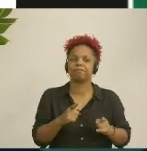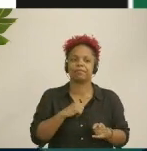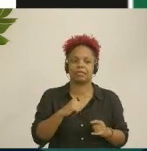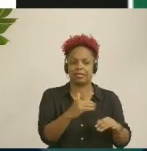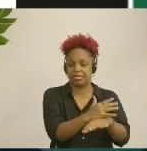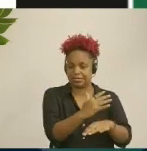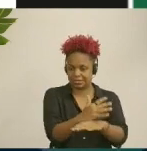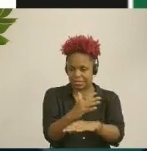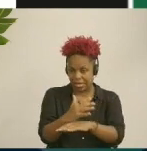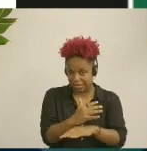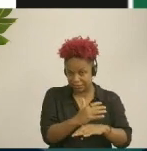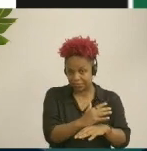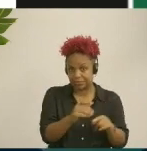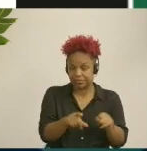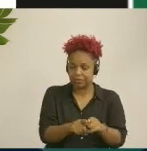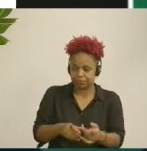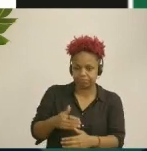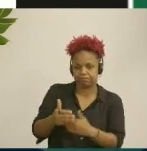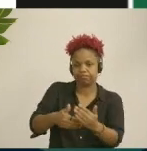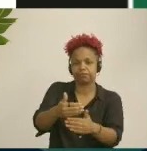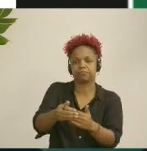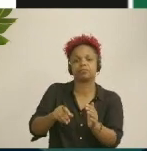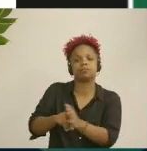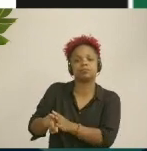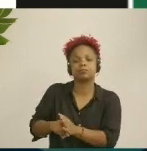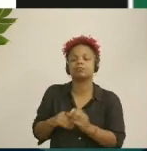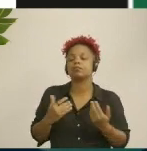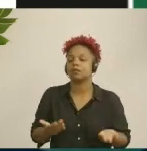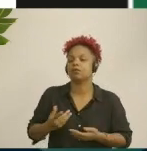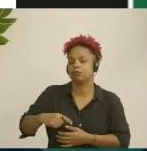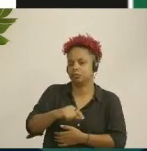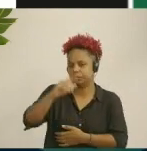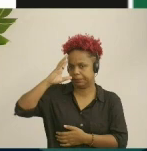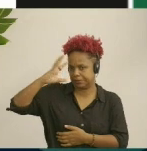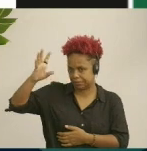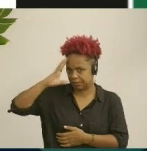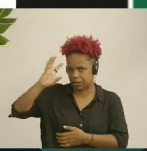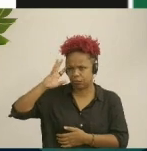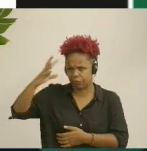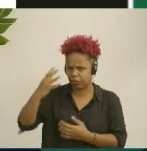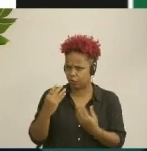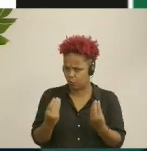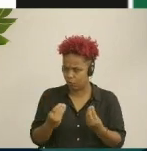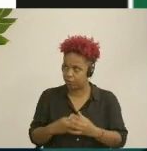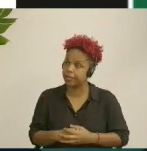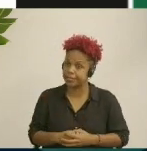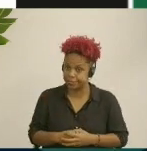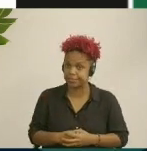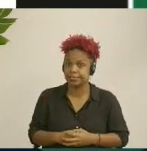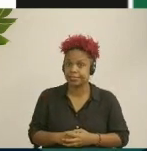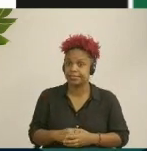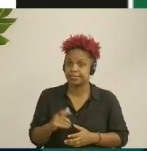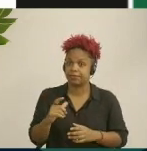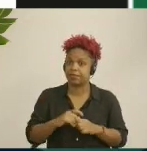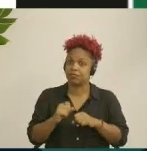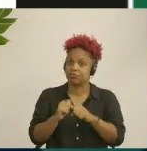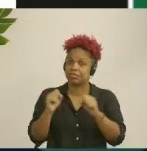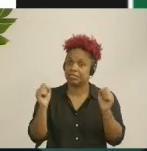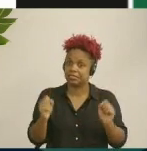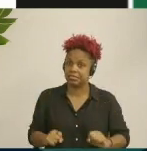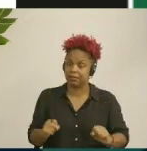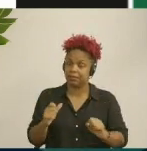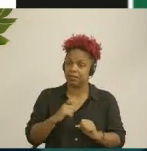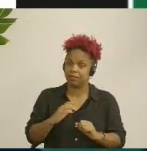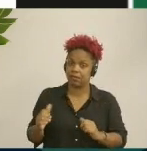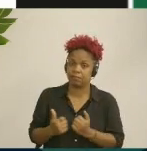evidence support systems. And you'll see on this slide the types of infrastructure that we think are key. Structures and processes on